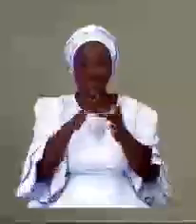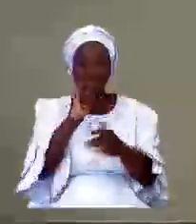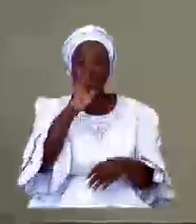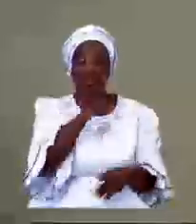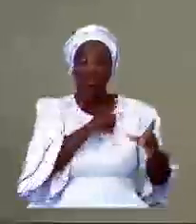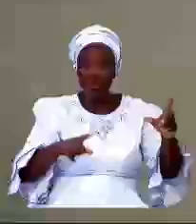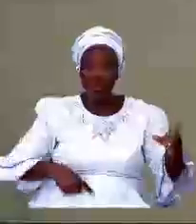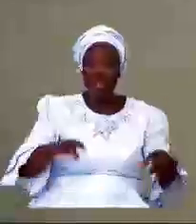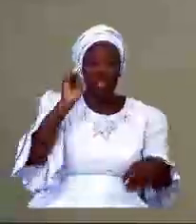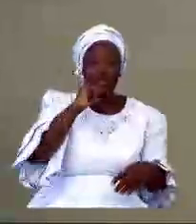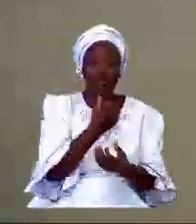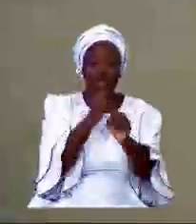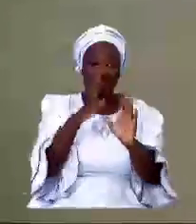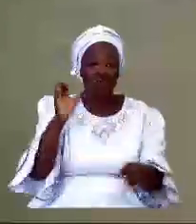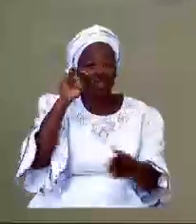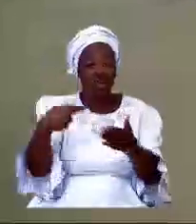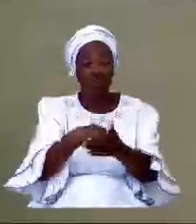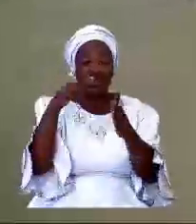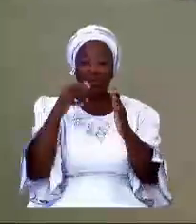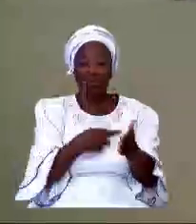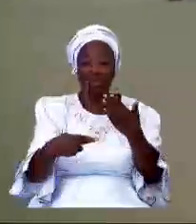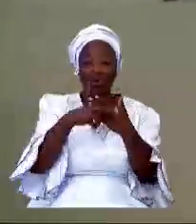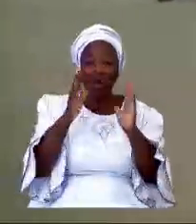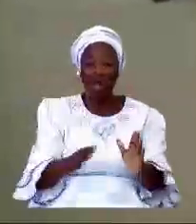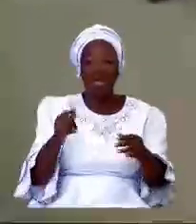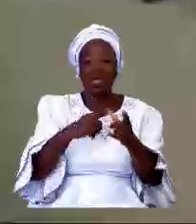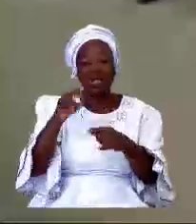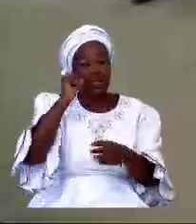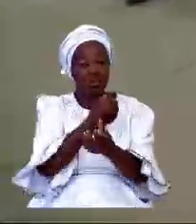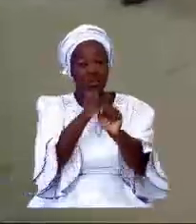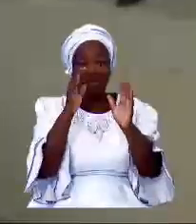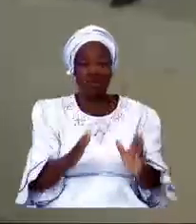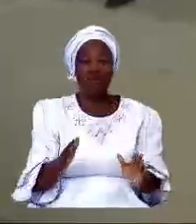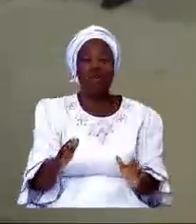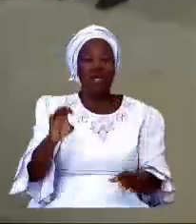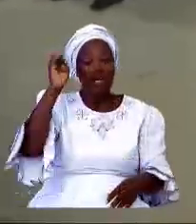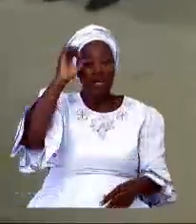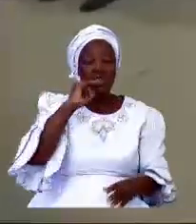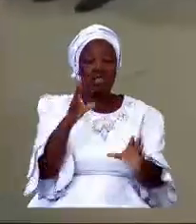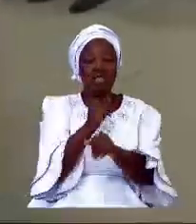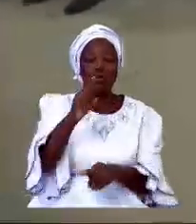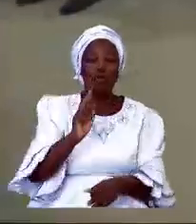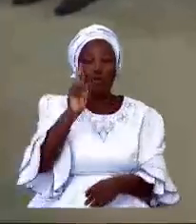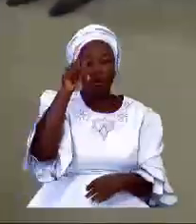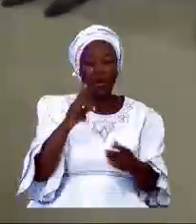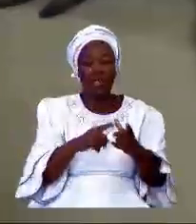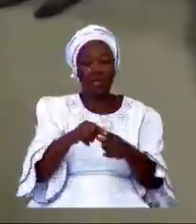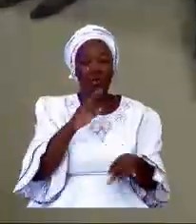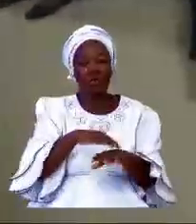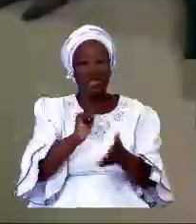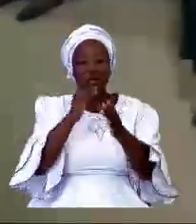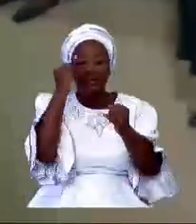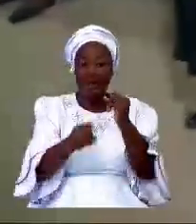down. The Lord Jesus is your Lord, is your Savior, is your Restorer, is your Redeemer. He's taking